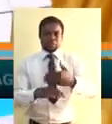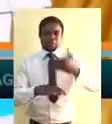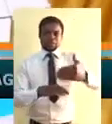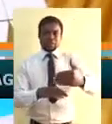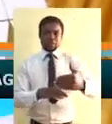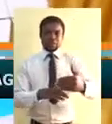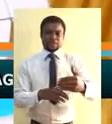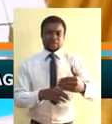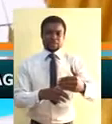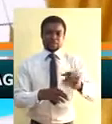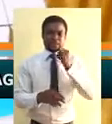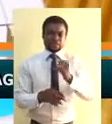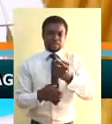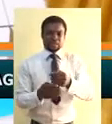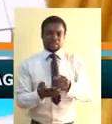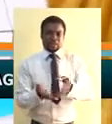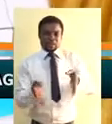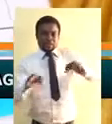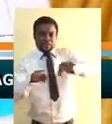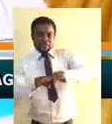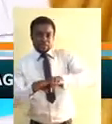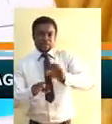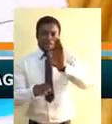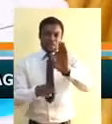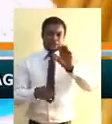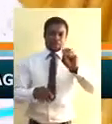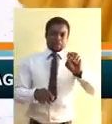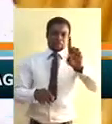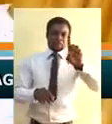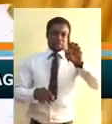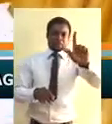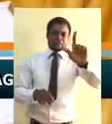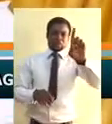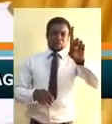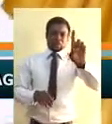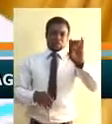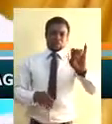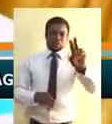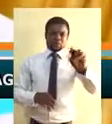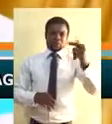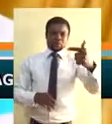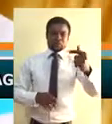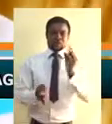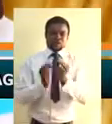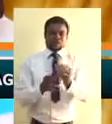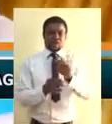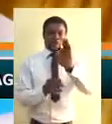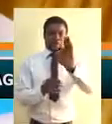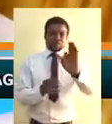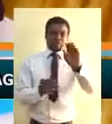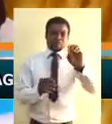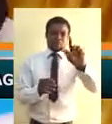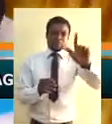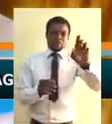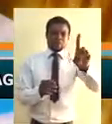I'm going to do is the folding. So when I start the folding, with the folding, the shape of my bag will come out immediately. So let